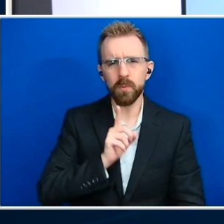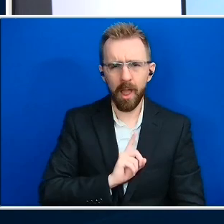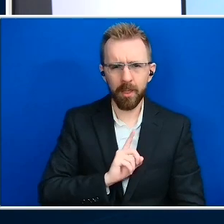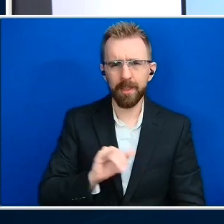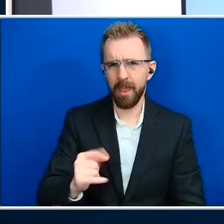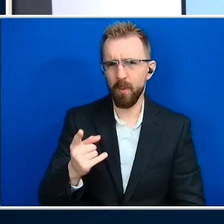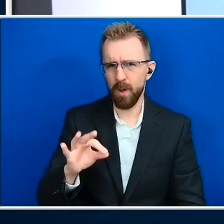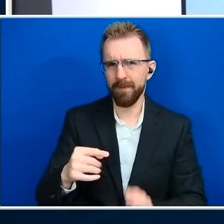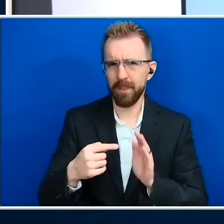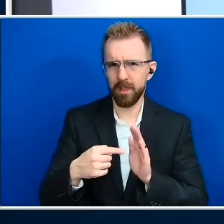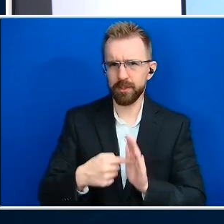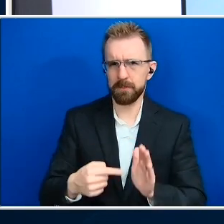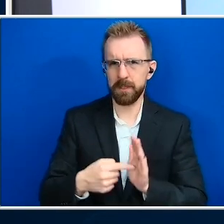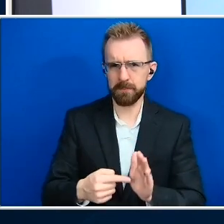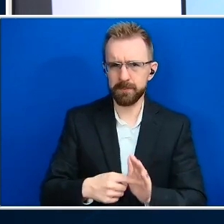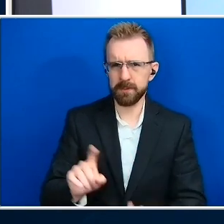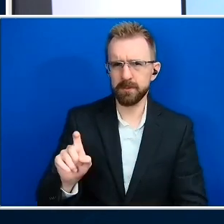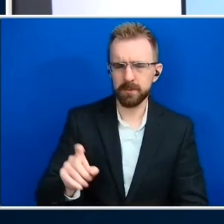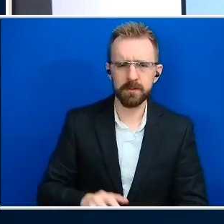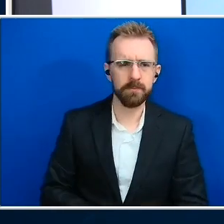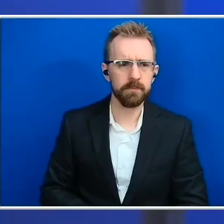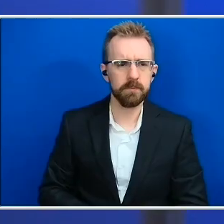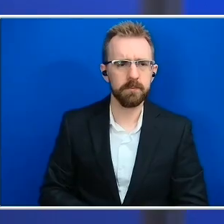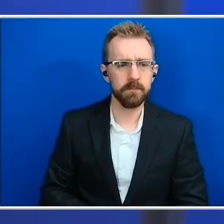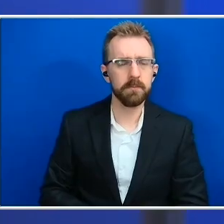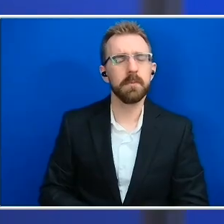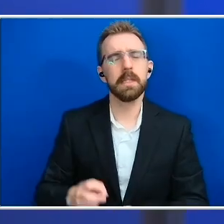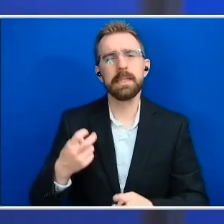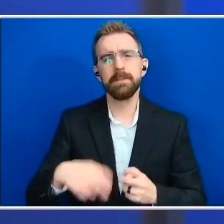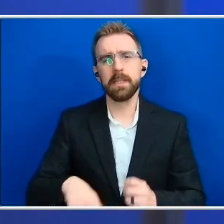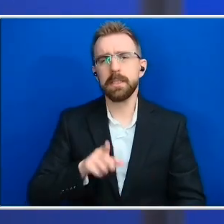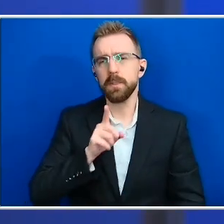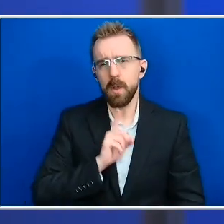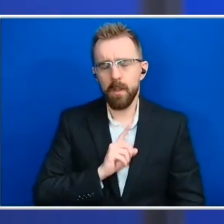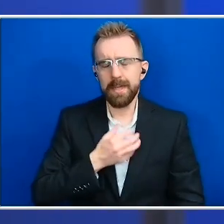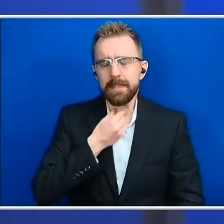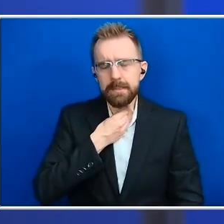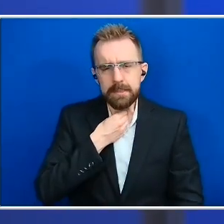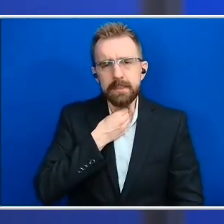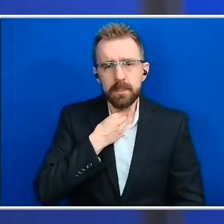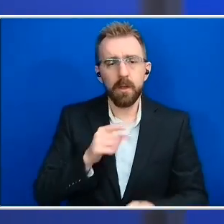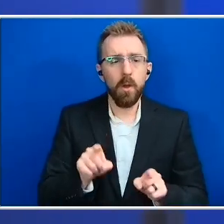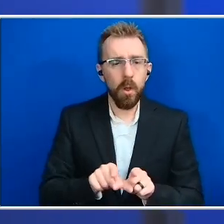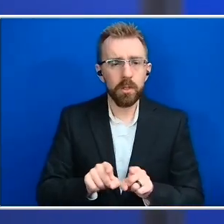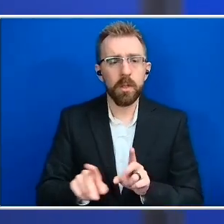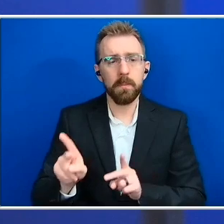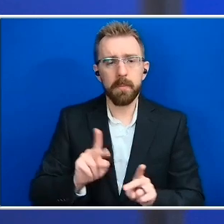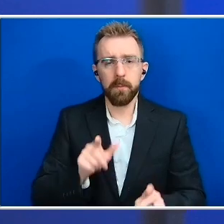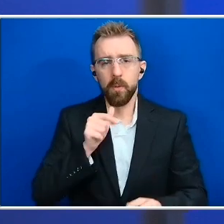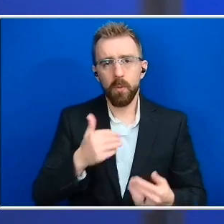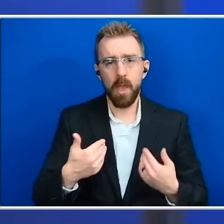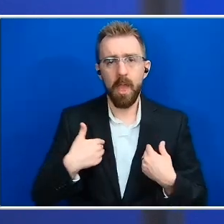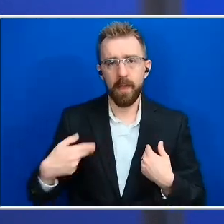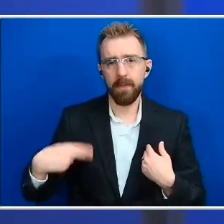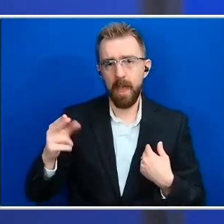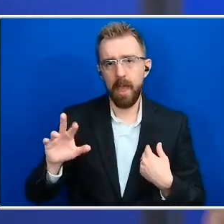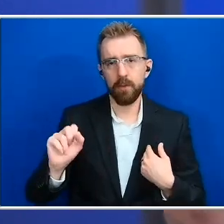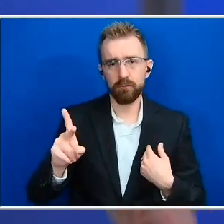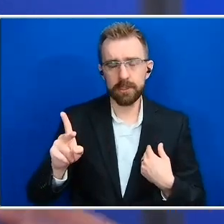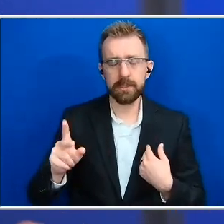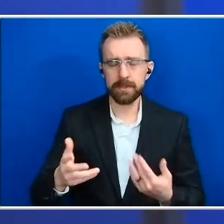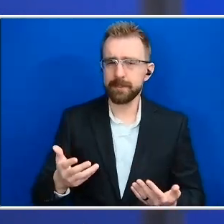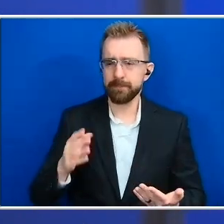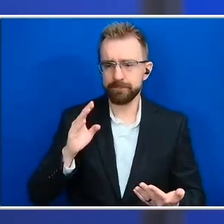symptoms? Difficulty swallowing, and also the people who have high risk,